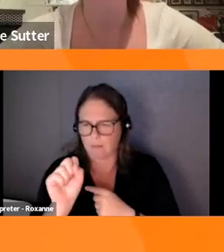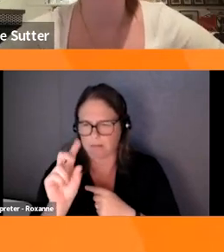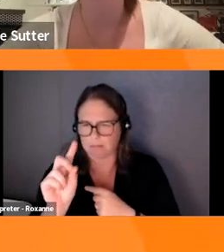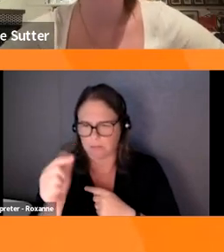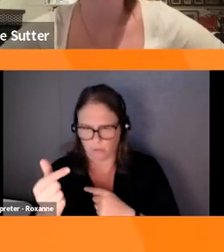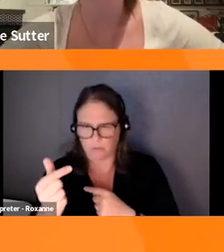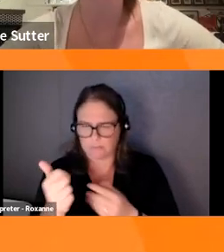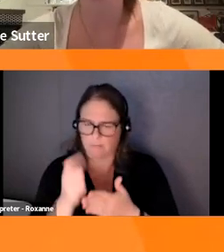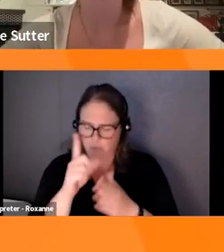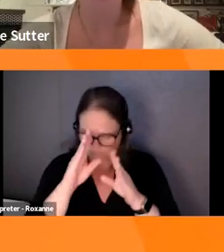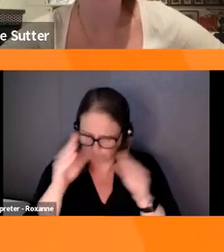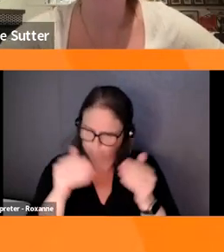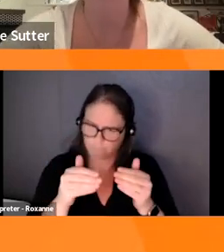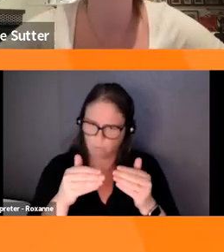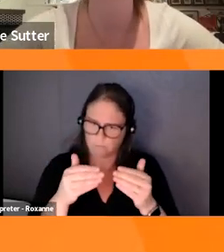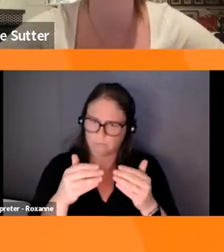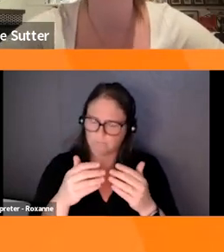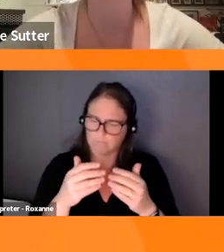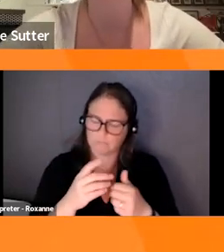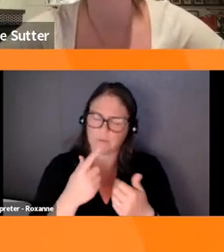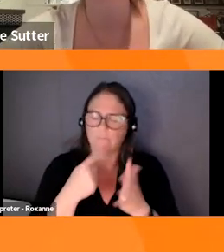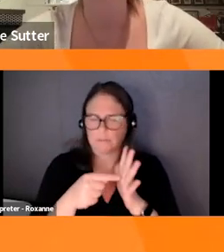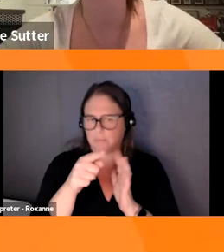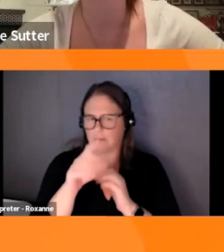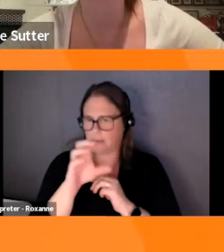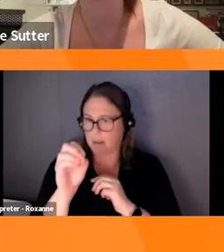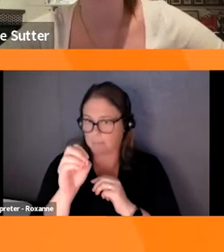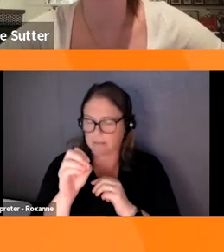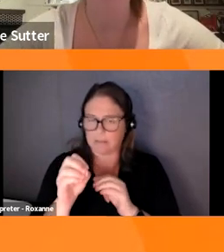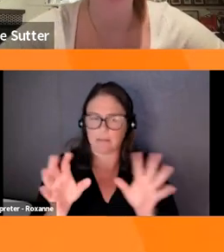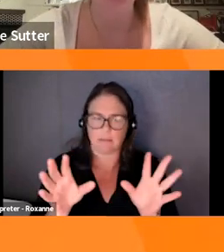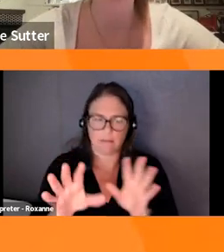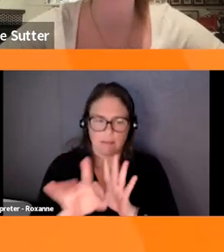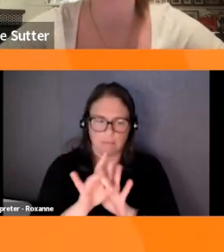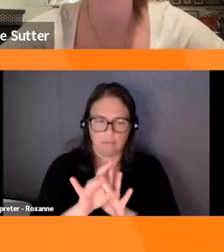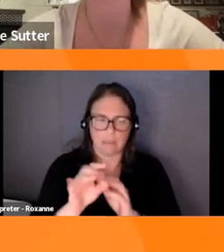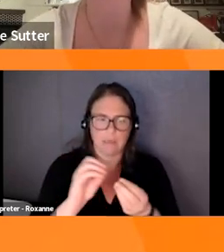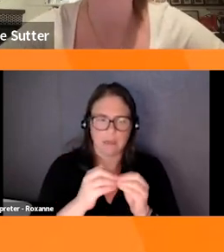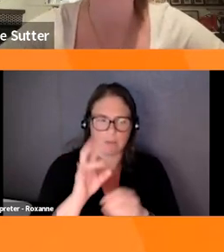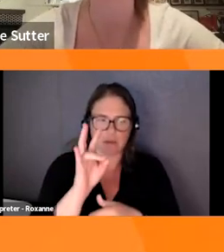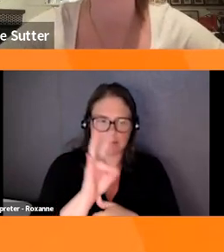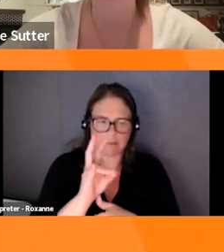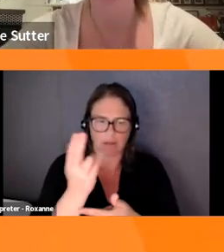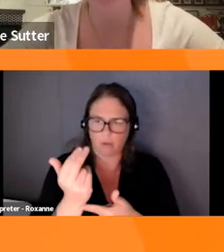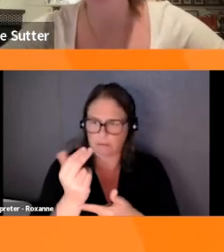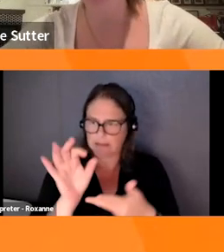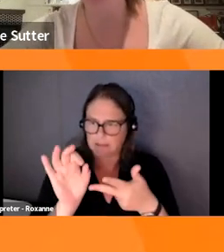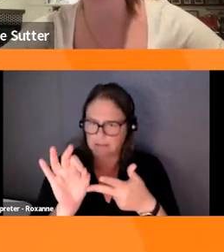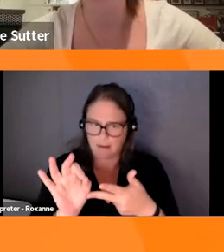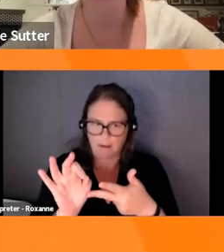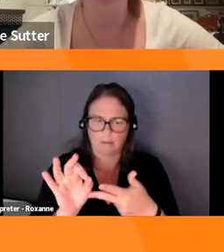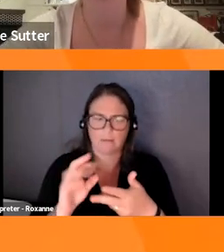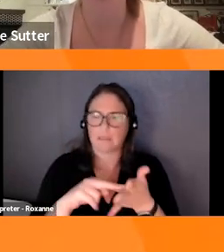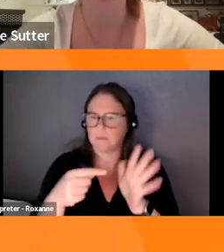So this company has chosen 7, 13, and 9, which is affordable and clean